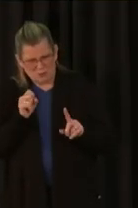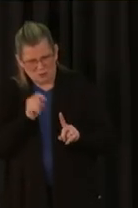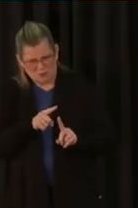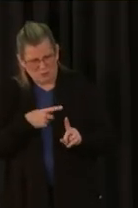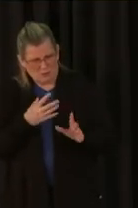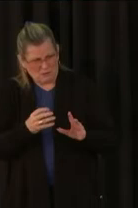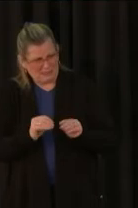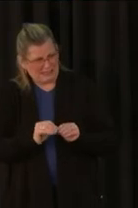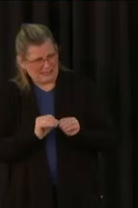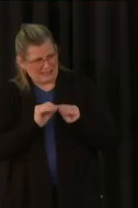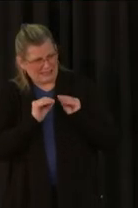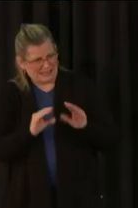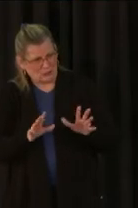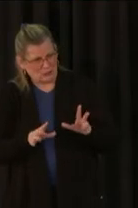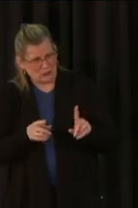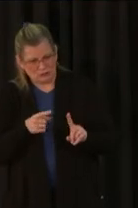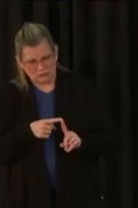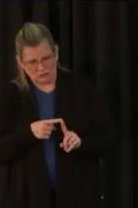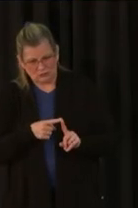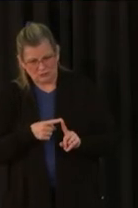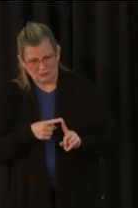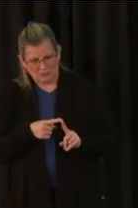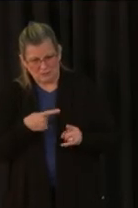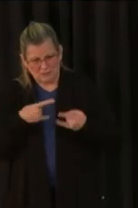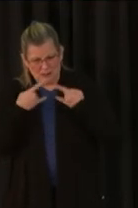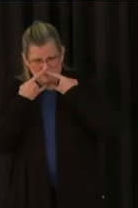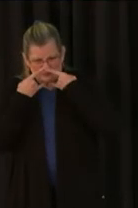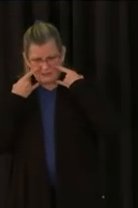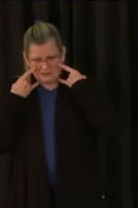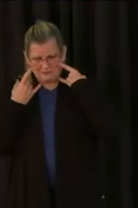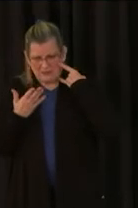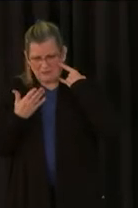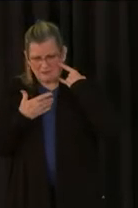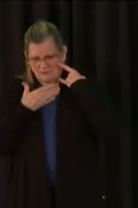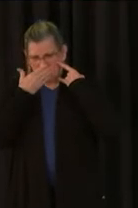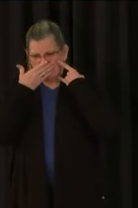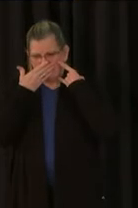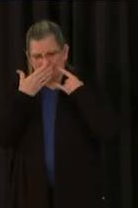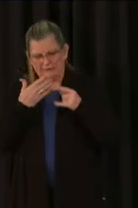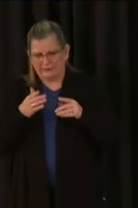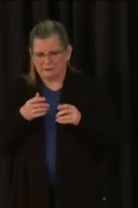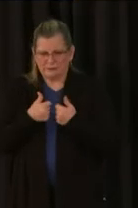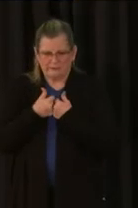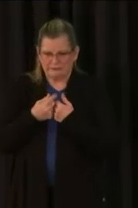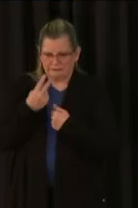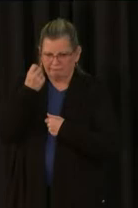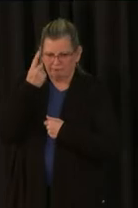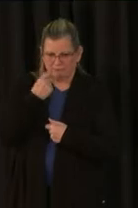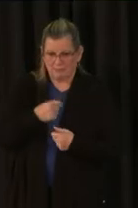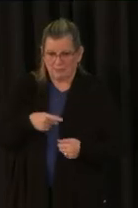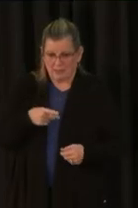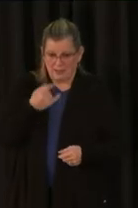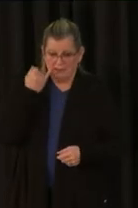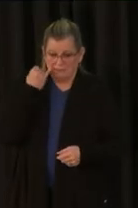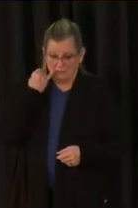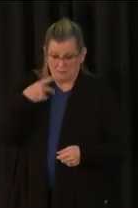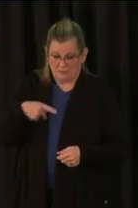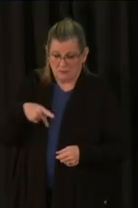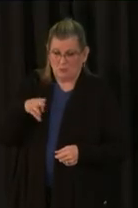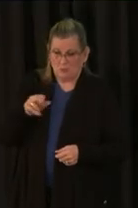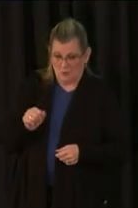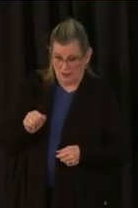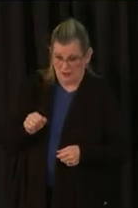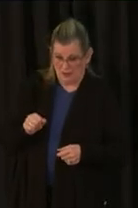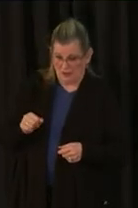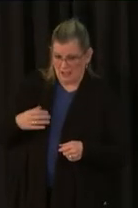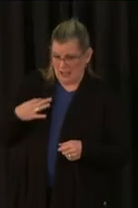just hearing me probably through the mask might be a little challenging. But if they have received PUA, they're not eligible to